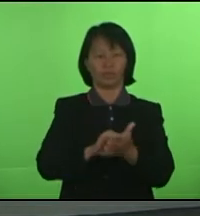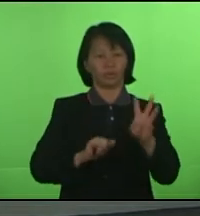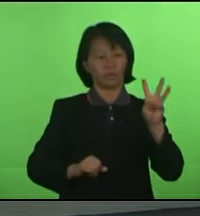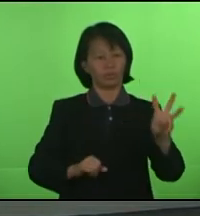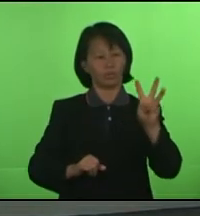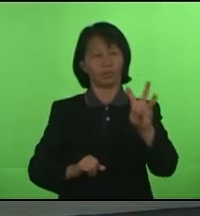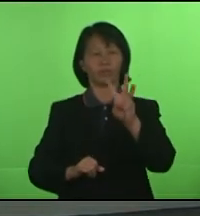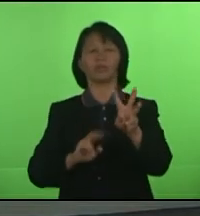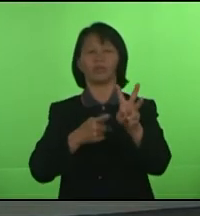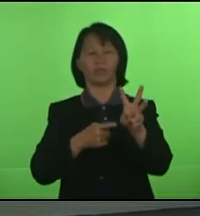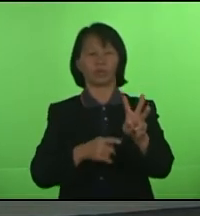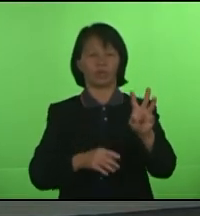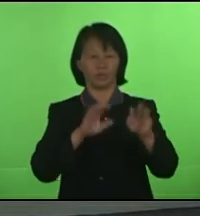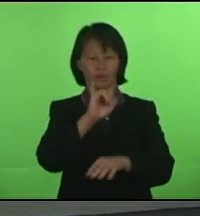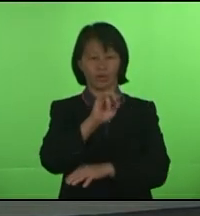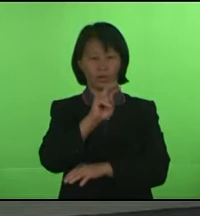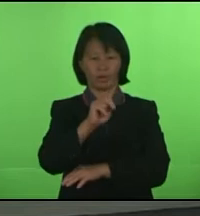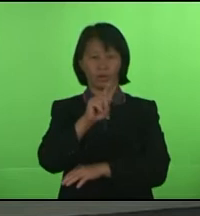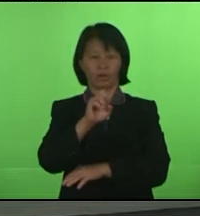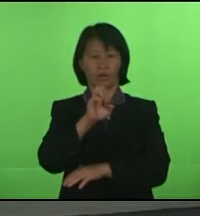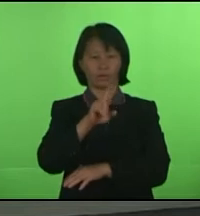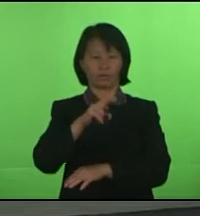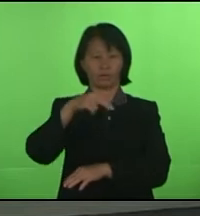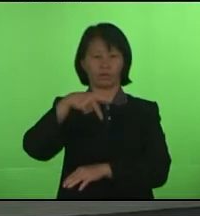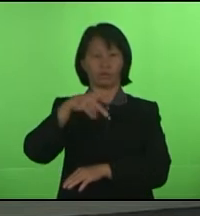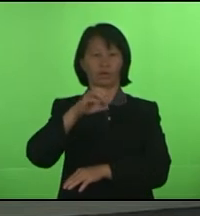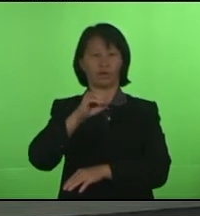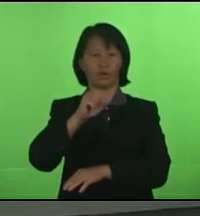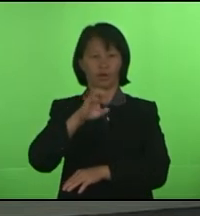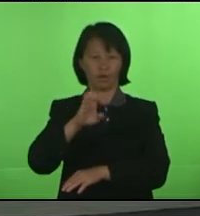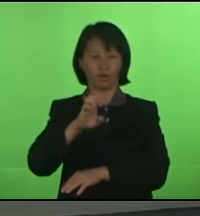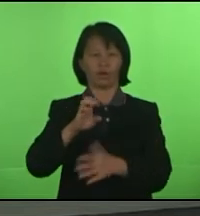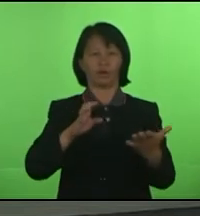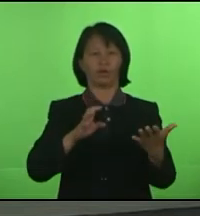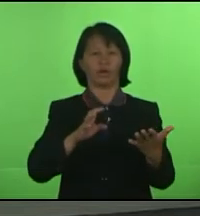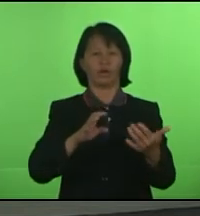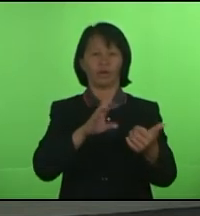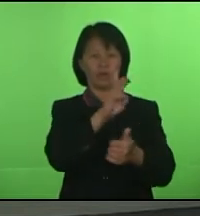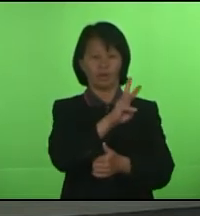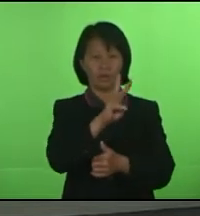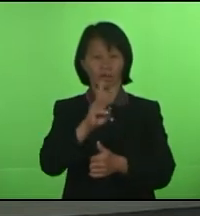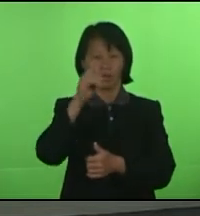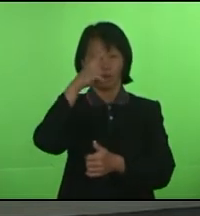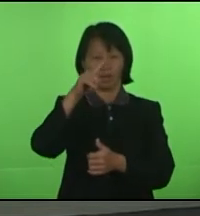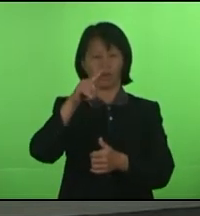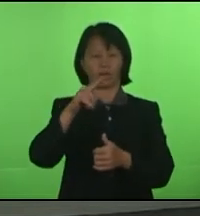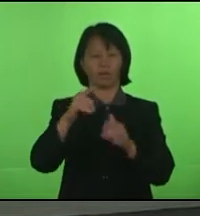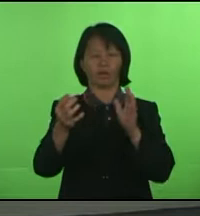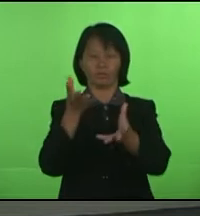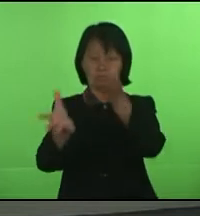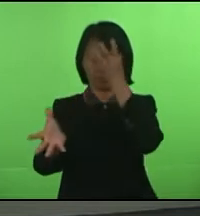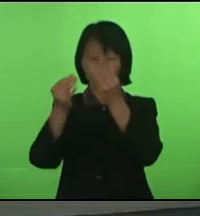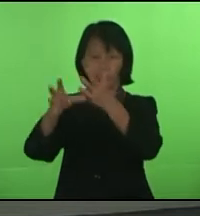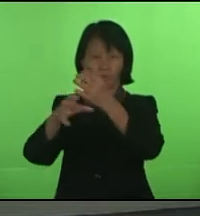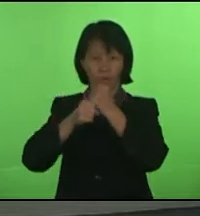what does www mean? It's an interface, okay? That's the word to use, interface that enables us to